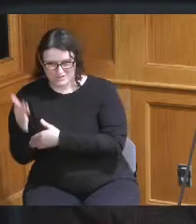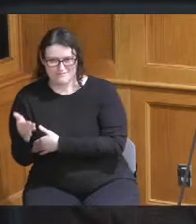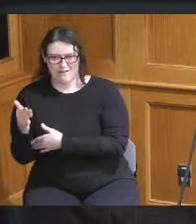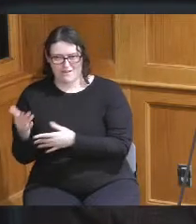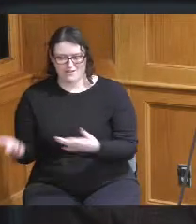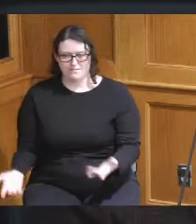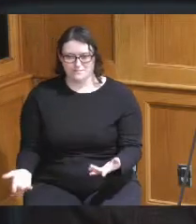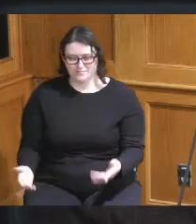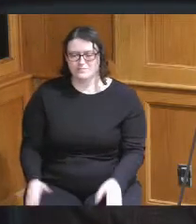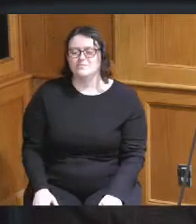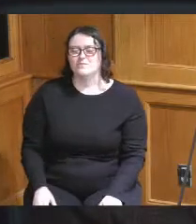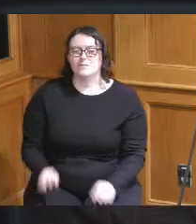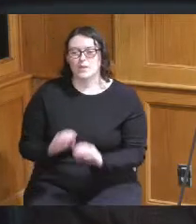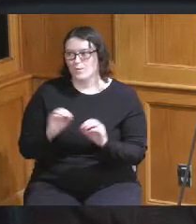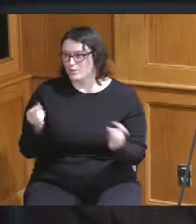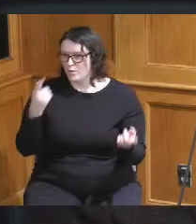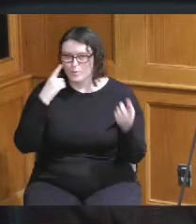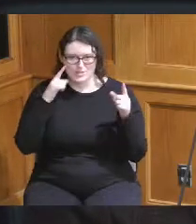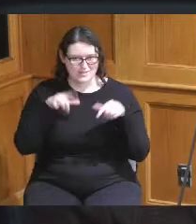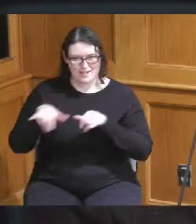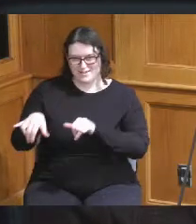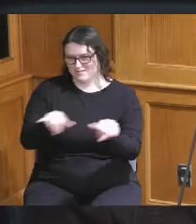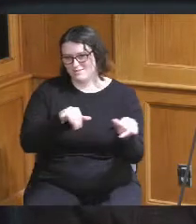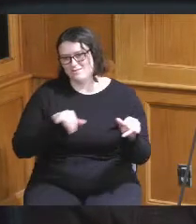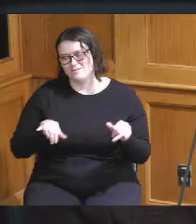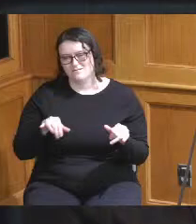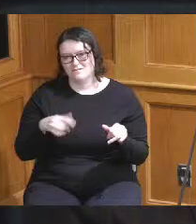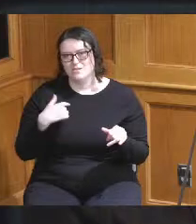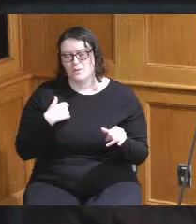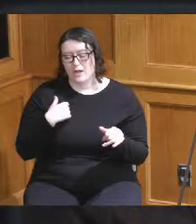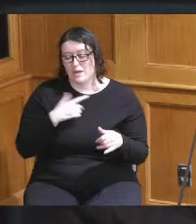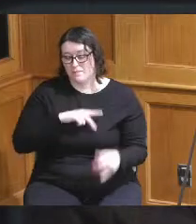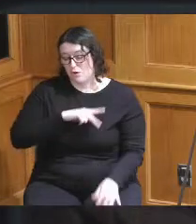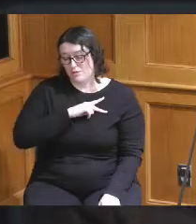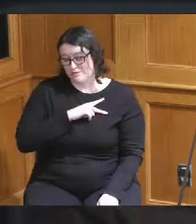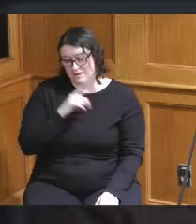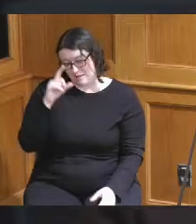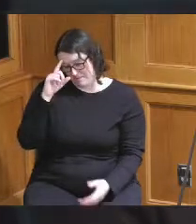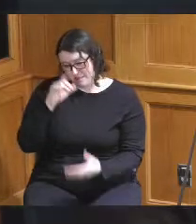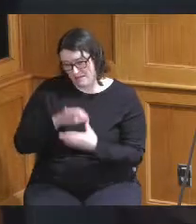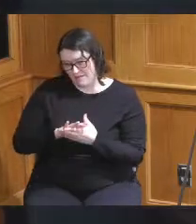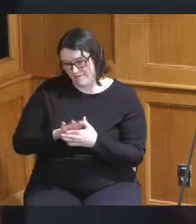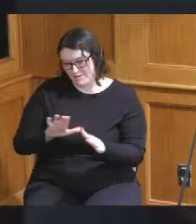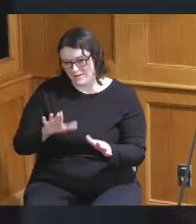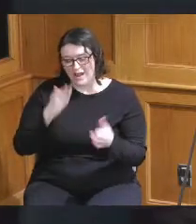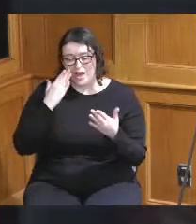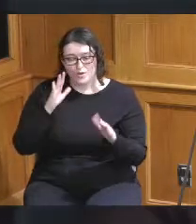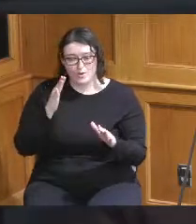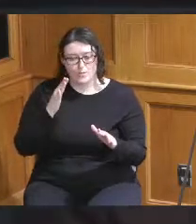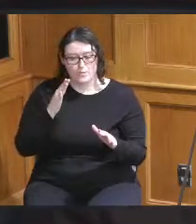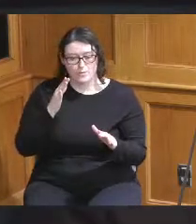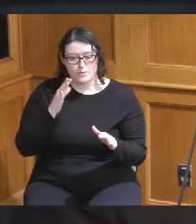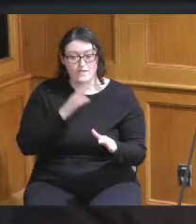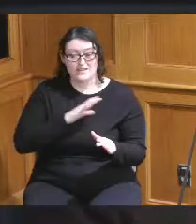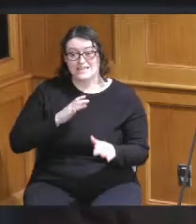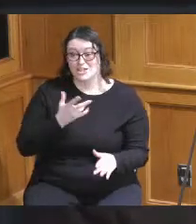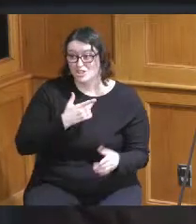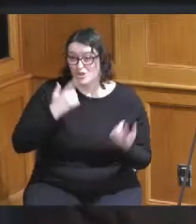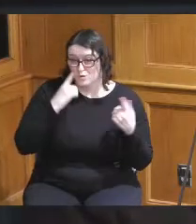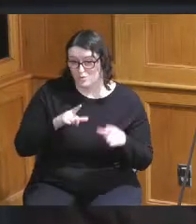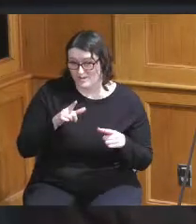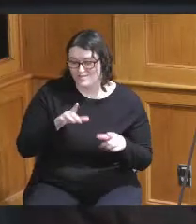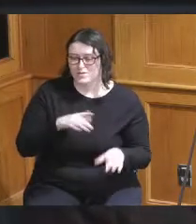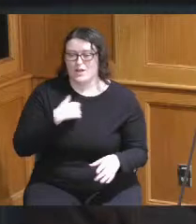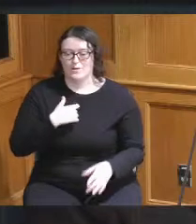So there was no consensus. So I personally believe, and I don't know that the commission is all on the same page, so I'm going to speak for